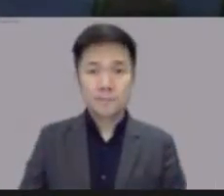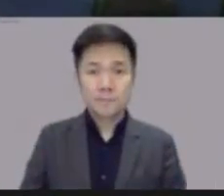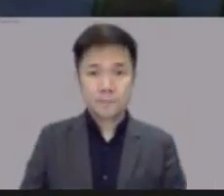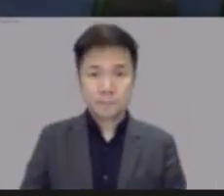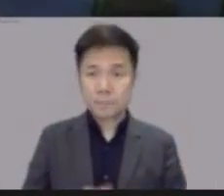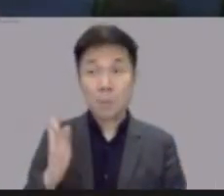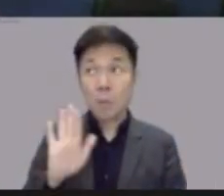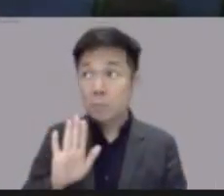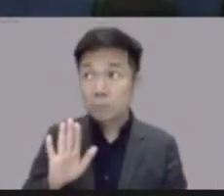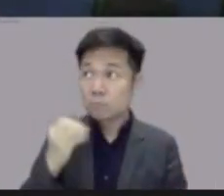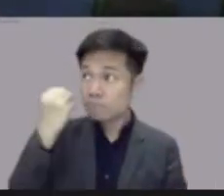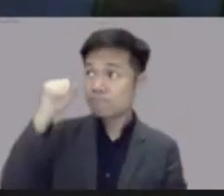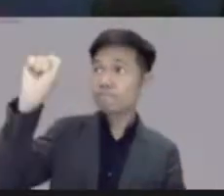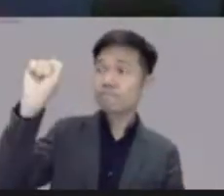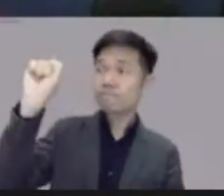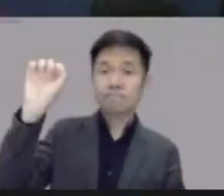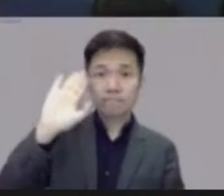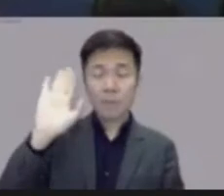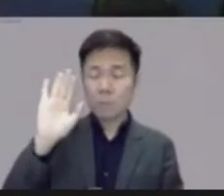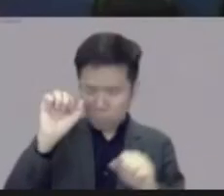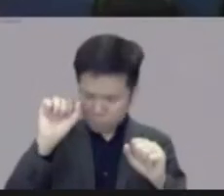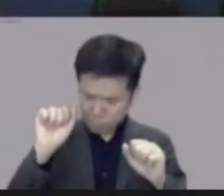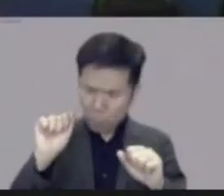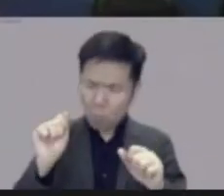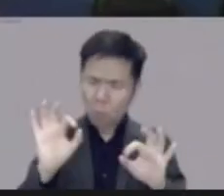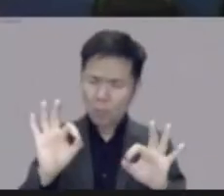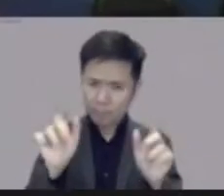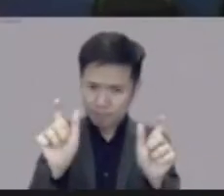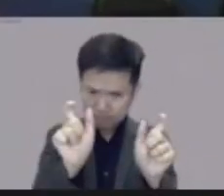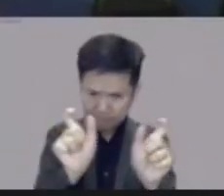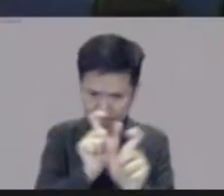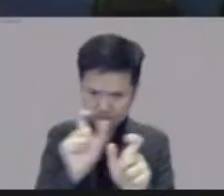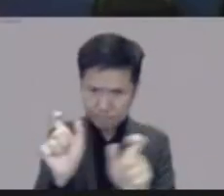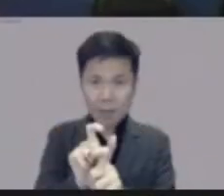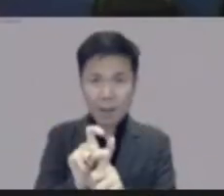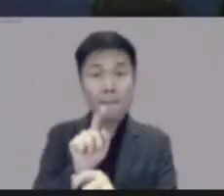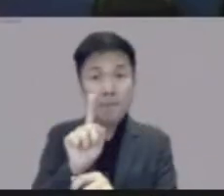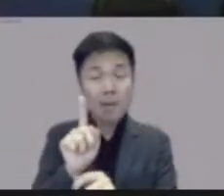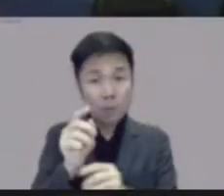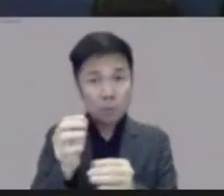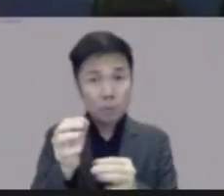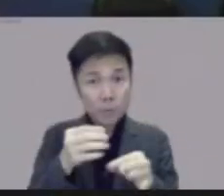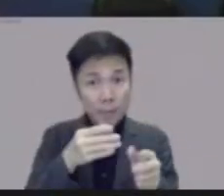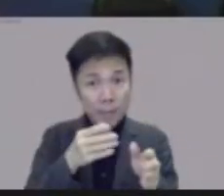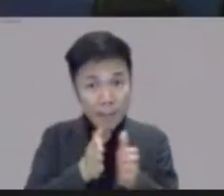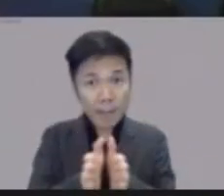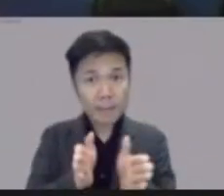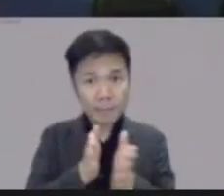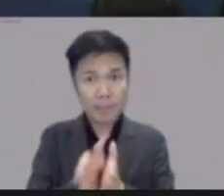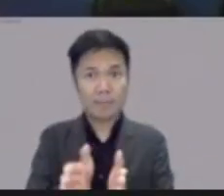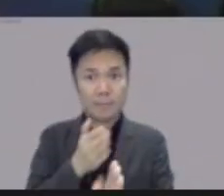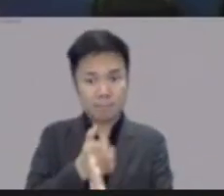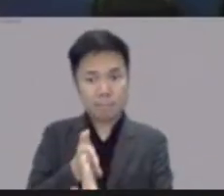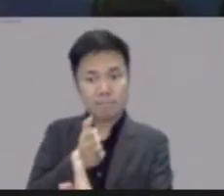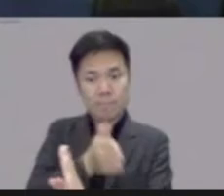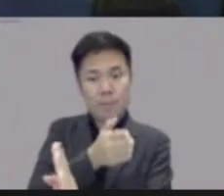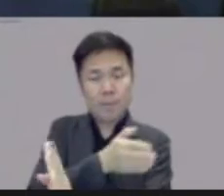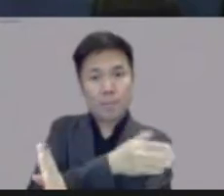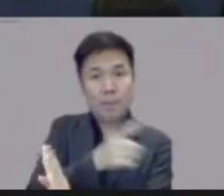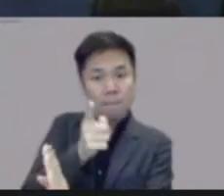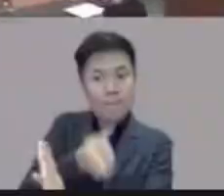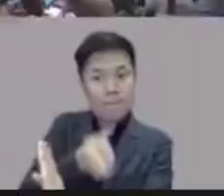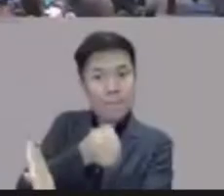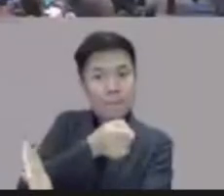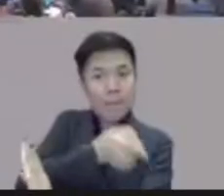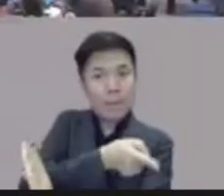to entertaining minor Amendment but just that is the clarification I just wanted the Secretariat to address